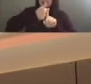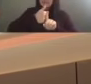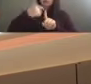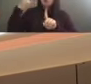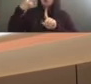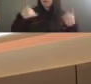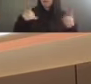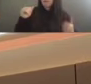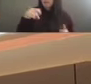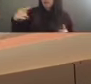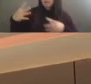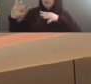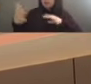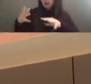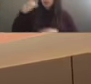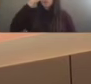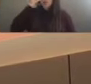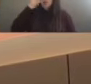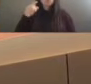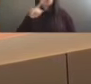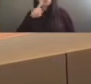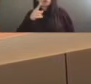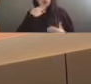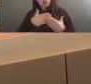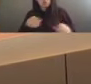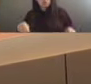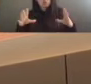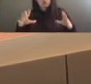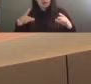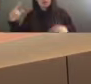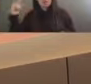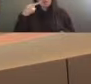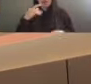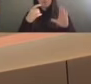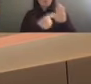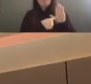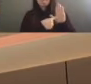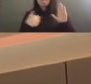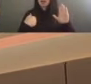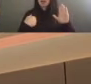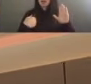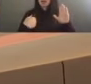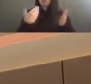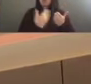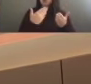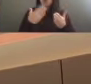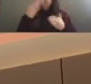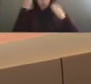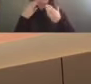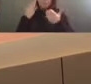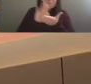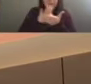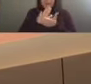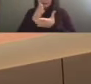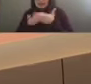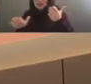you can get the download the app. And I think it's a great way to fly. You get everything on your app. It's all on your phone. You don't have to worry about paper or anything and you can do it all at